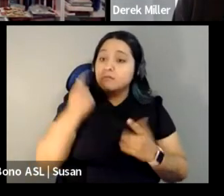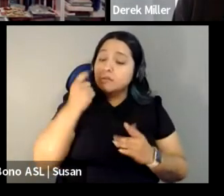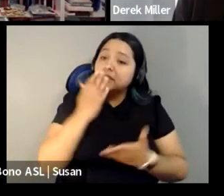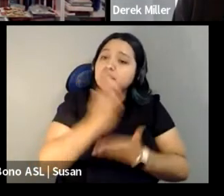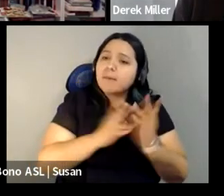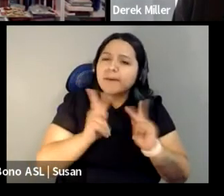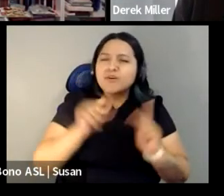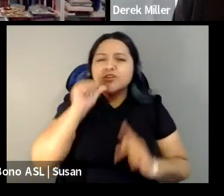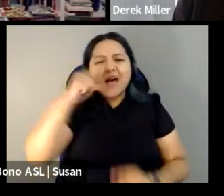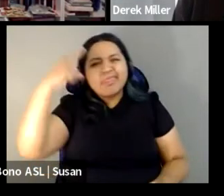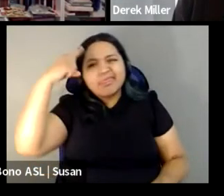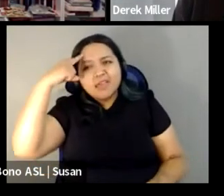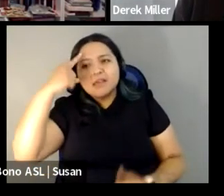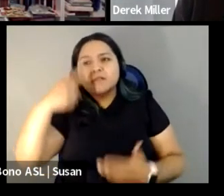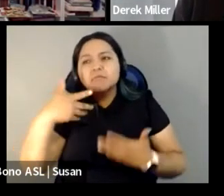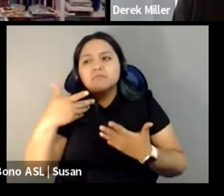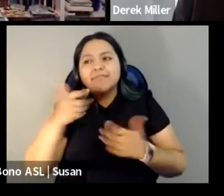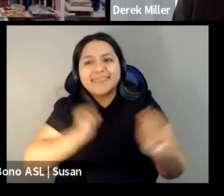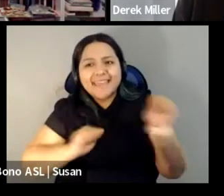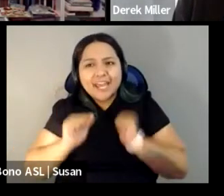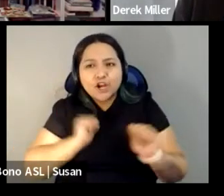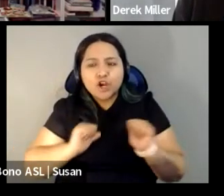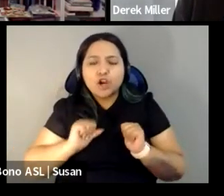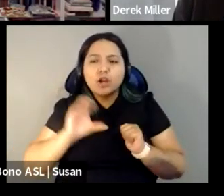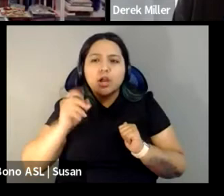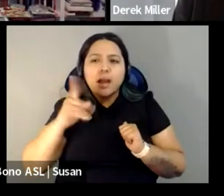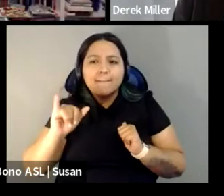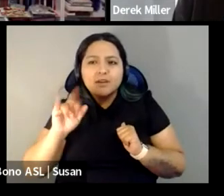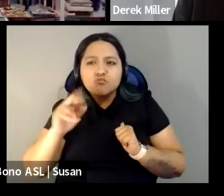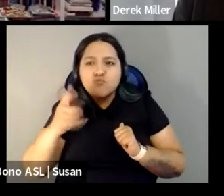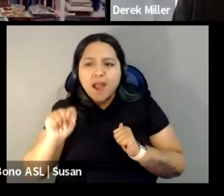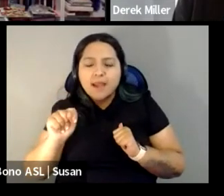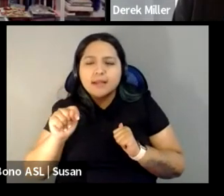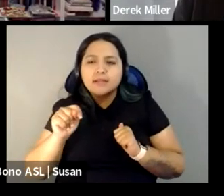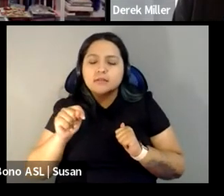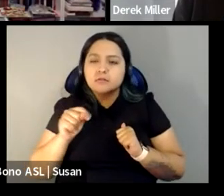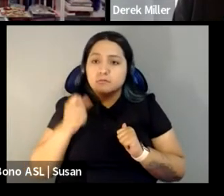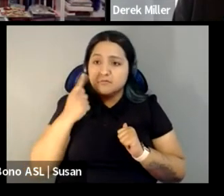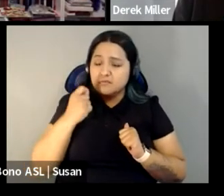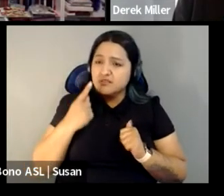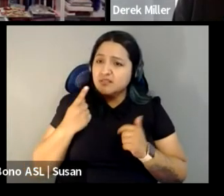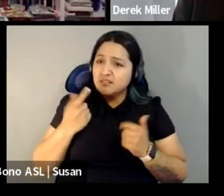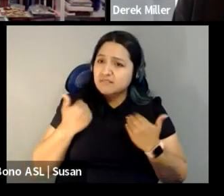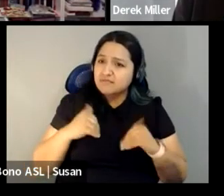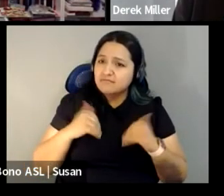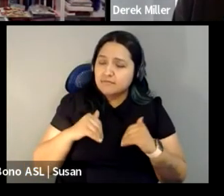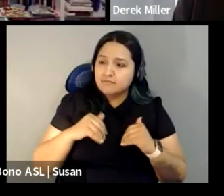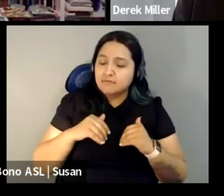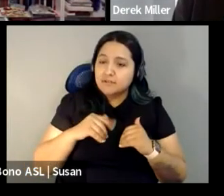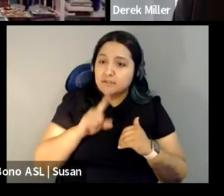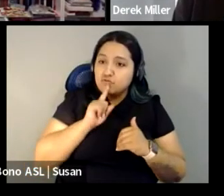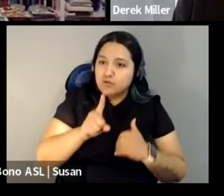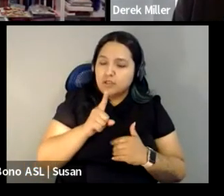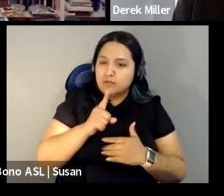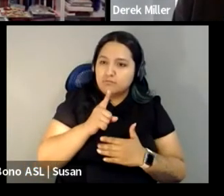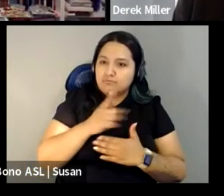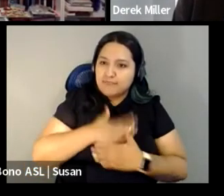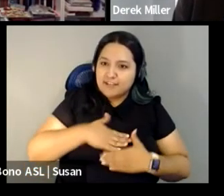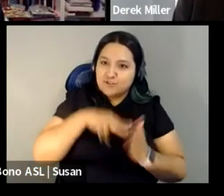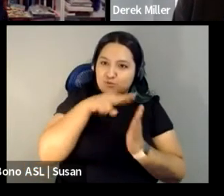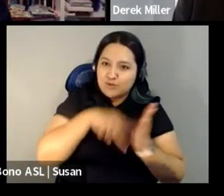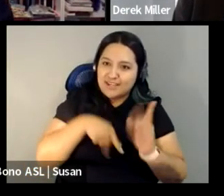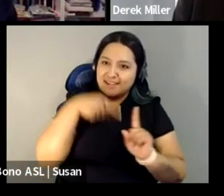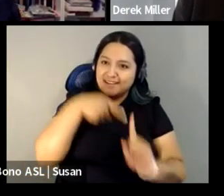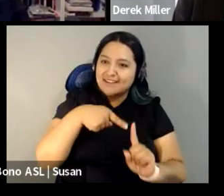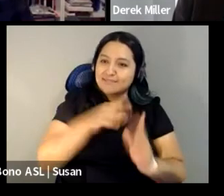about theater or copyright, is the rarity and the pleasure of having a legally trained historian, and Kathy